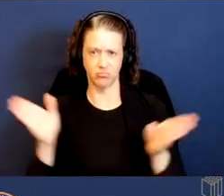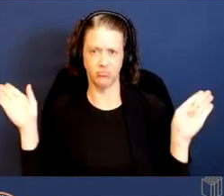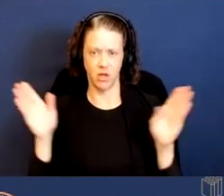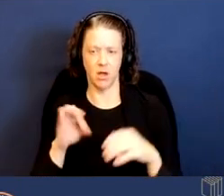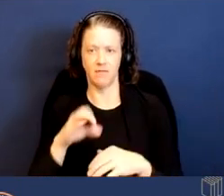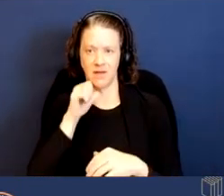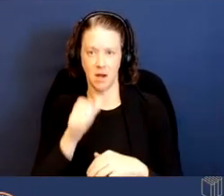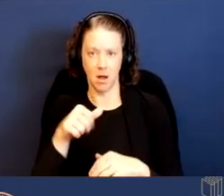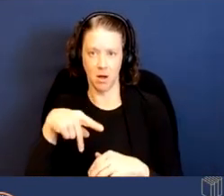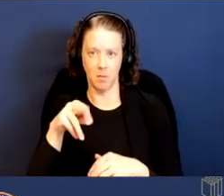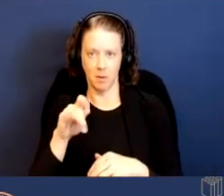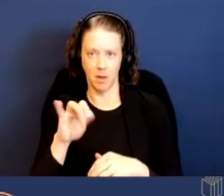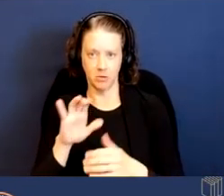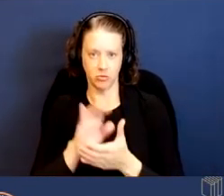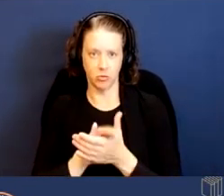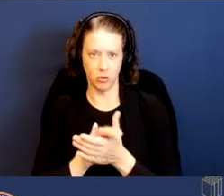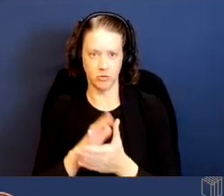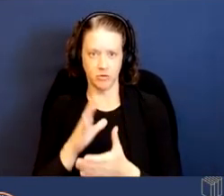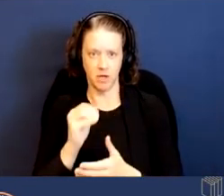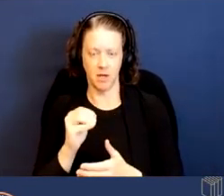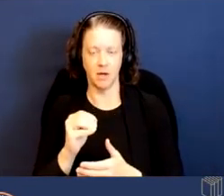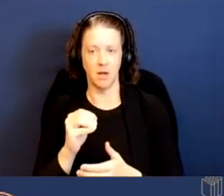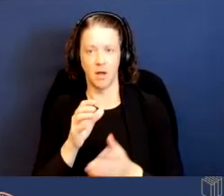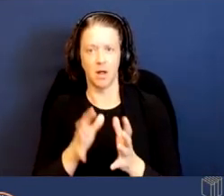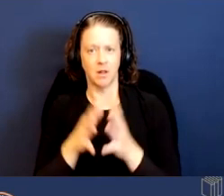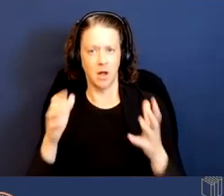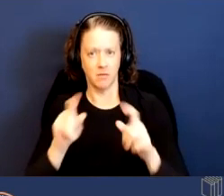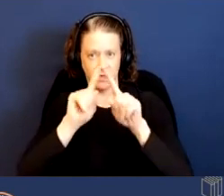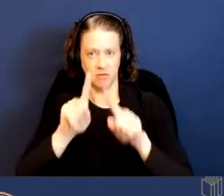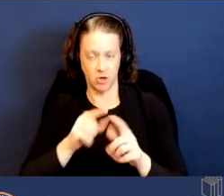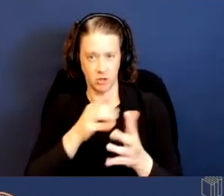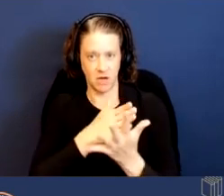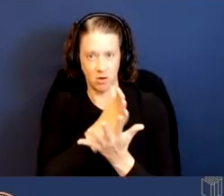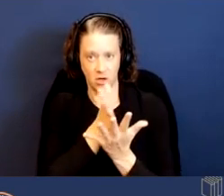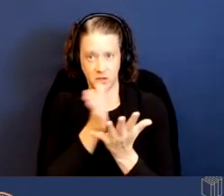non-public schools and a lot of different areas associated with that. And